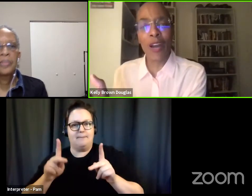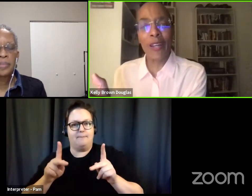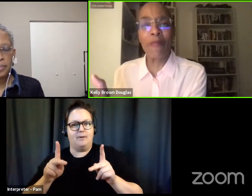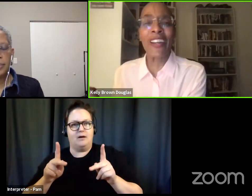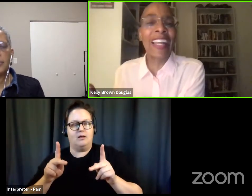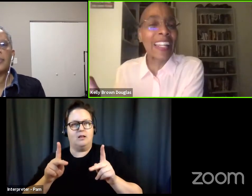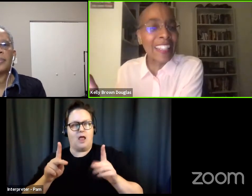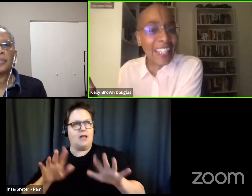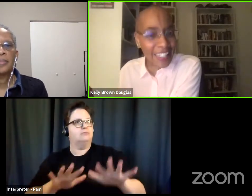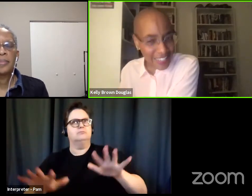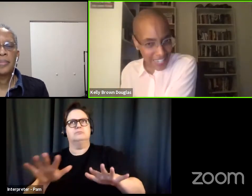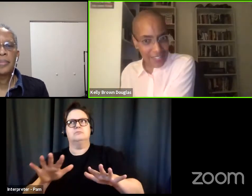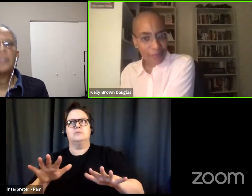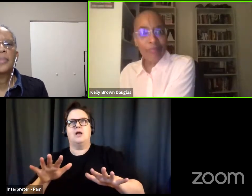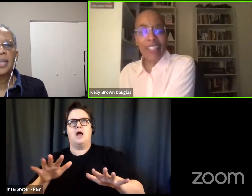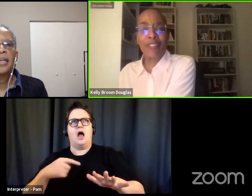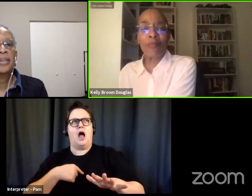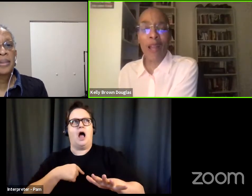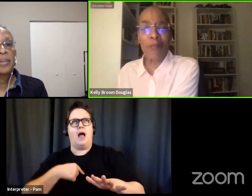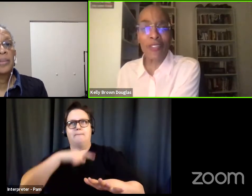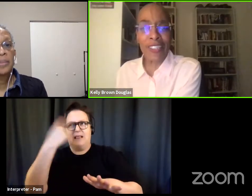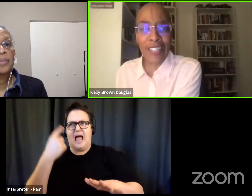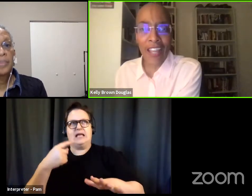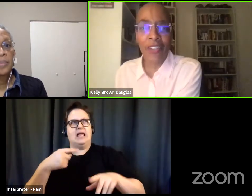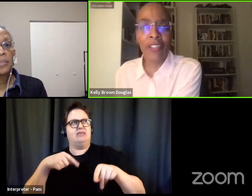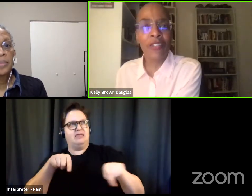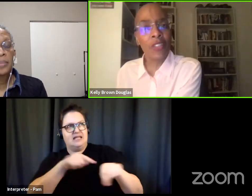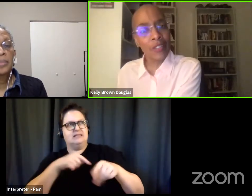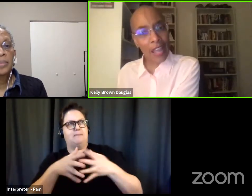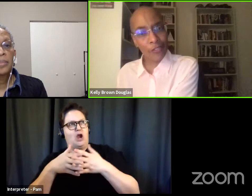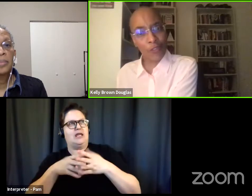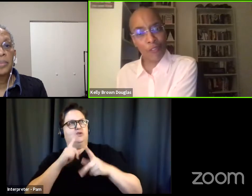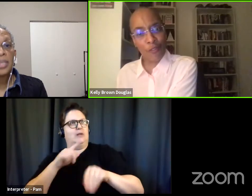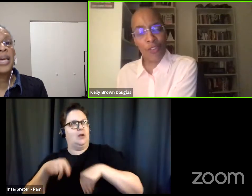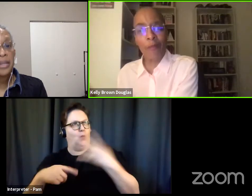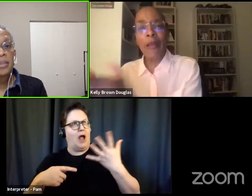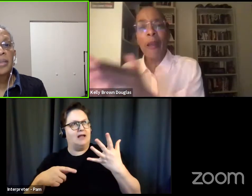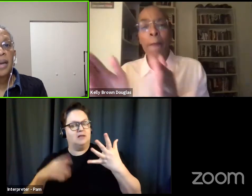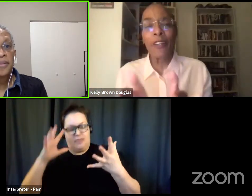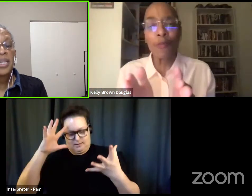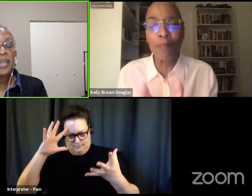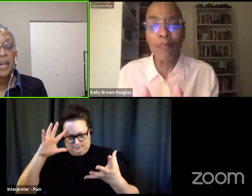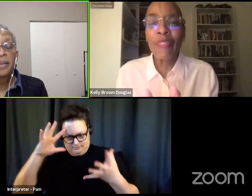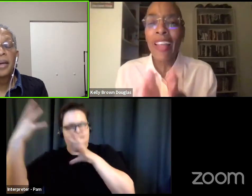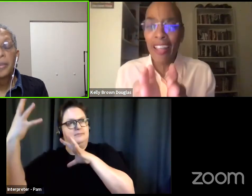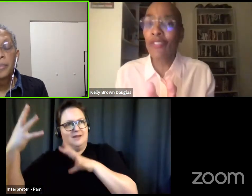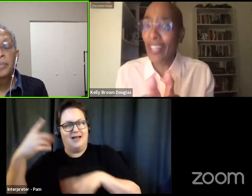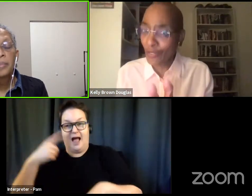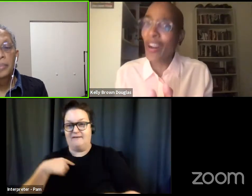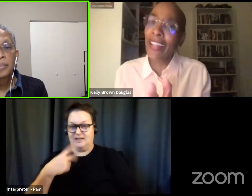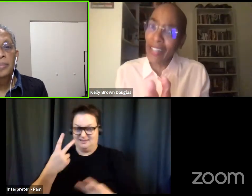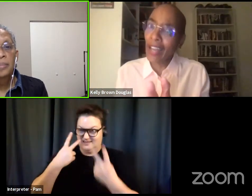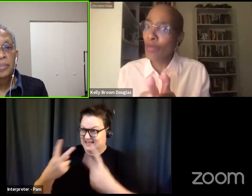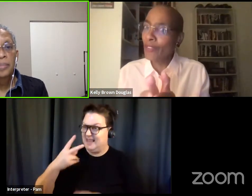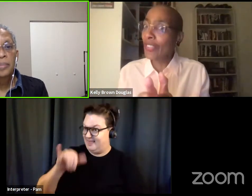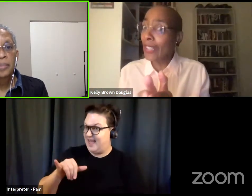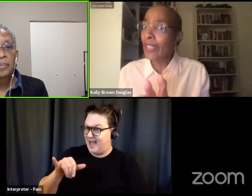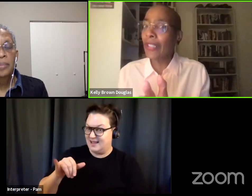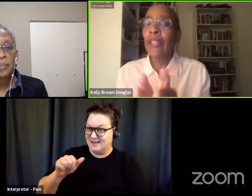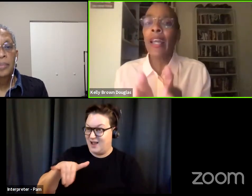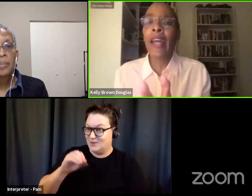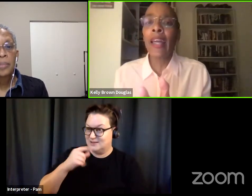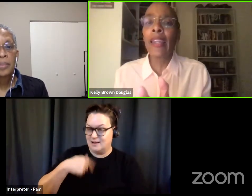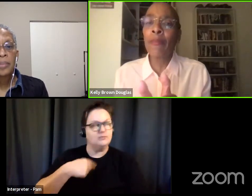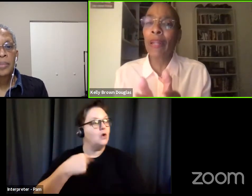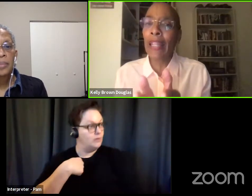Black and white America at a later date. And sometimes it's catastrophe for them. But I've seen that. Yeah, that's right. We've seen